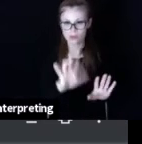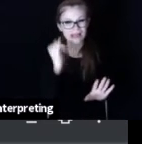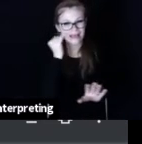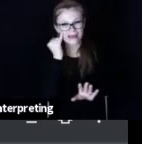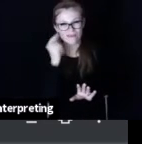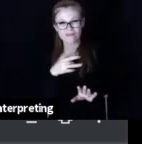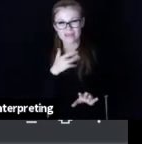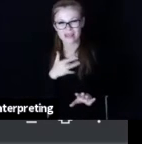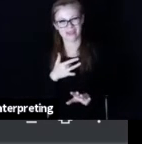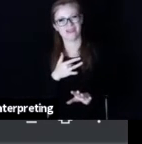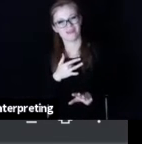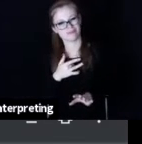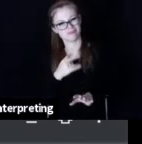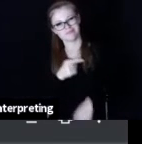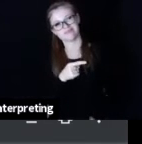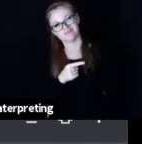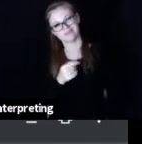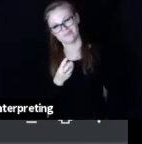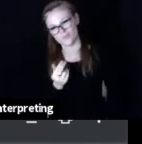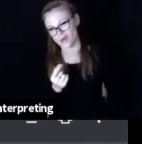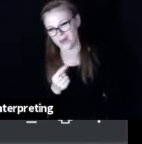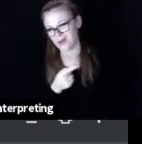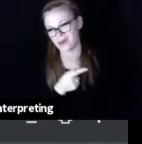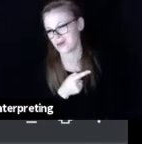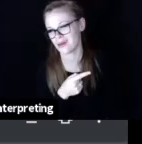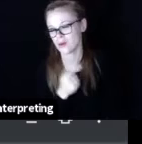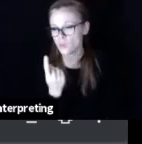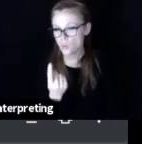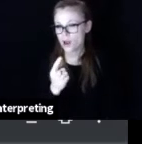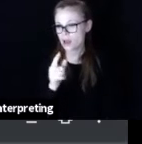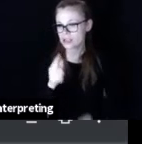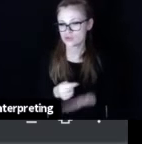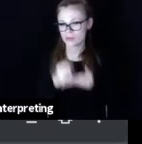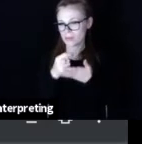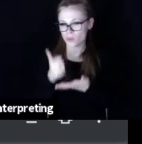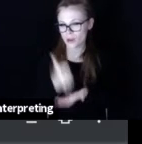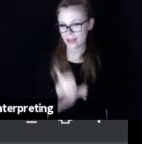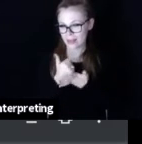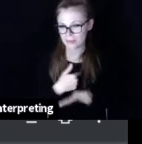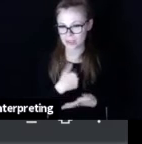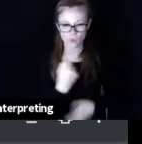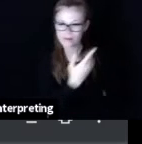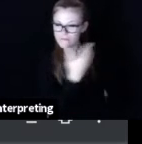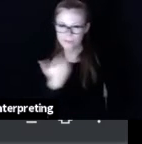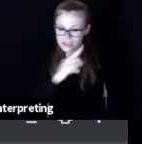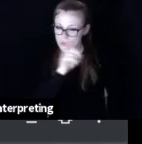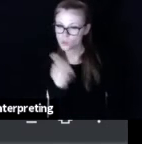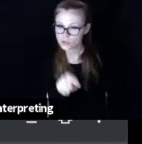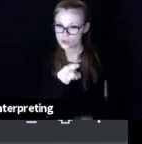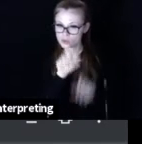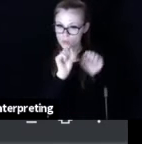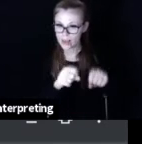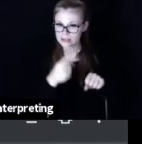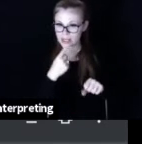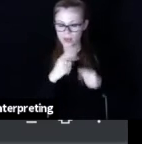that this is not a cut and dry diagnosis with a single treatment, one of the best questions that you can have in your mind